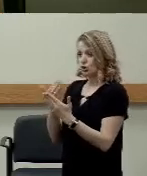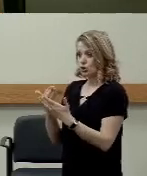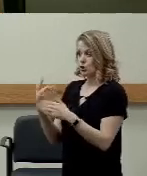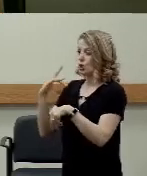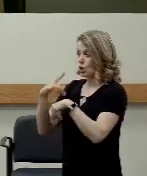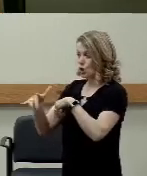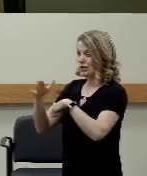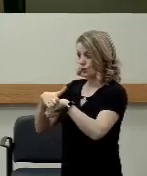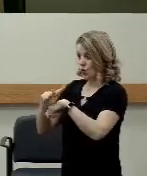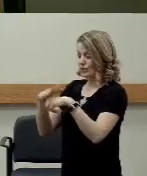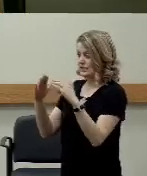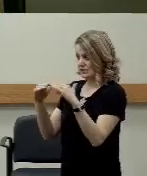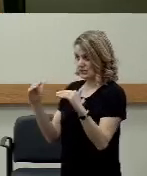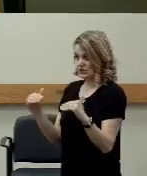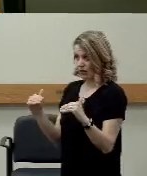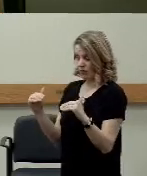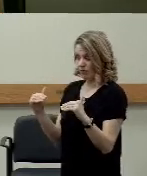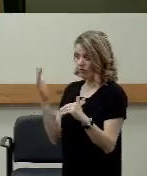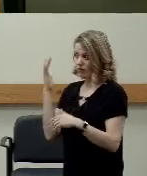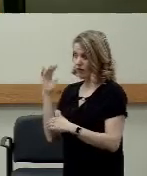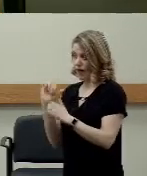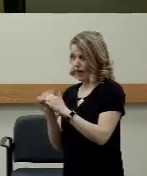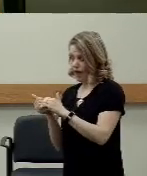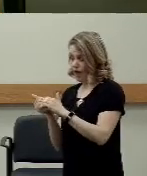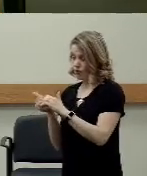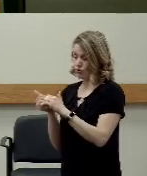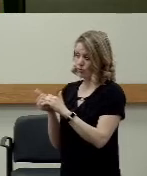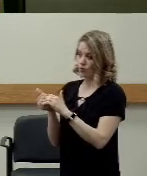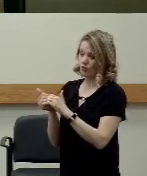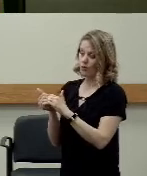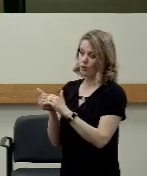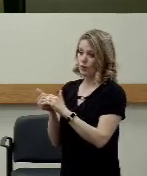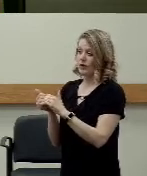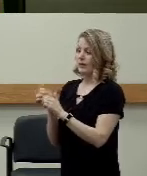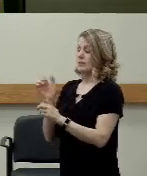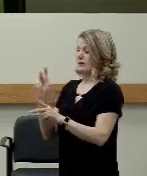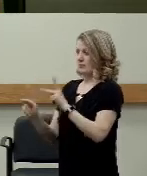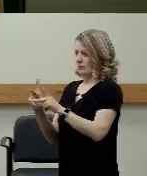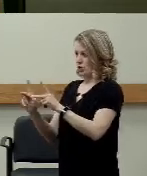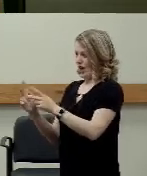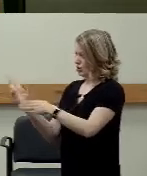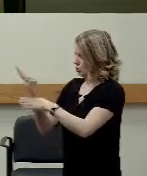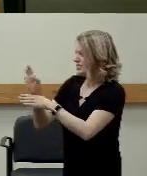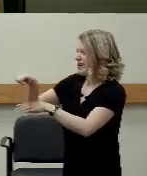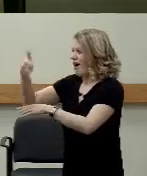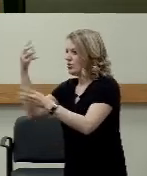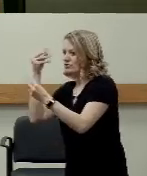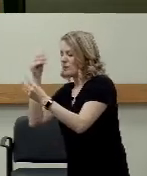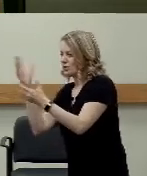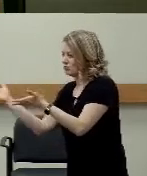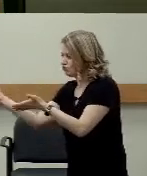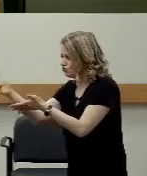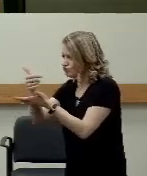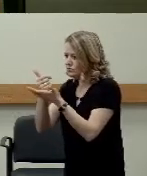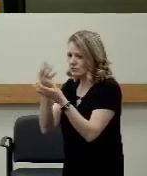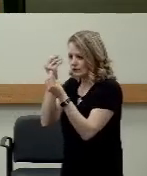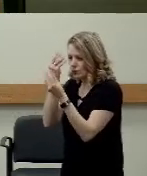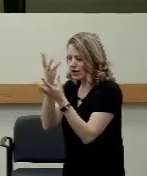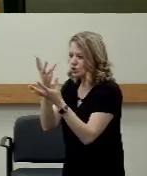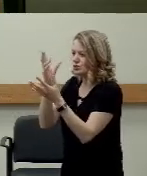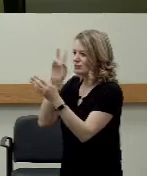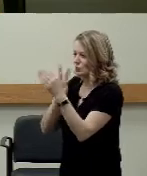system through those who produce the predictive modeling and can let us know weeks in advance what